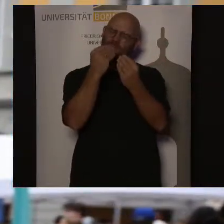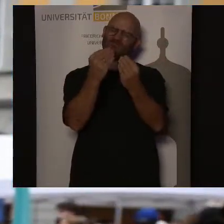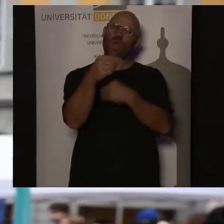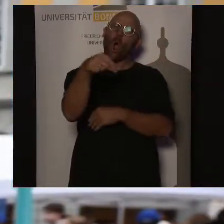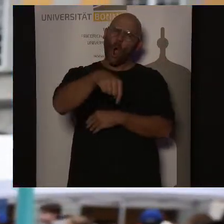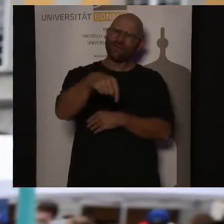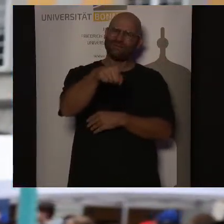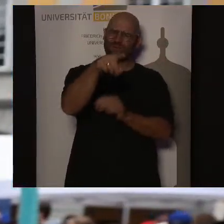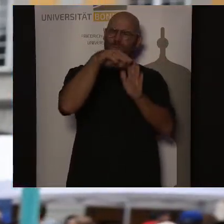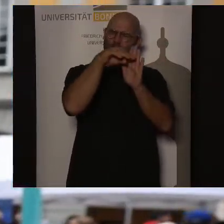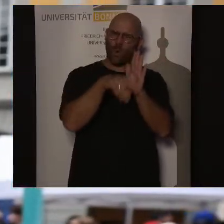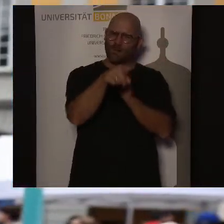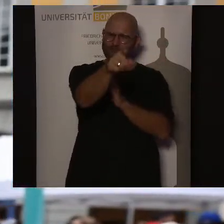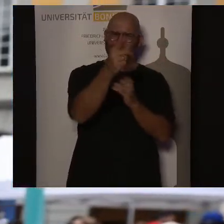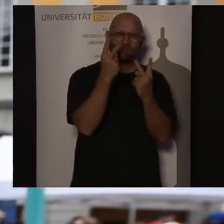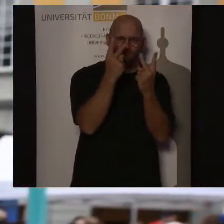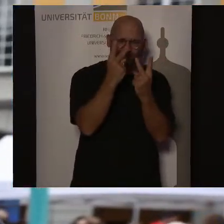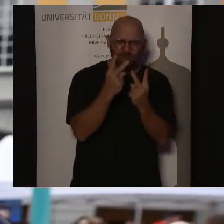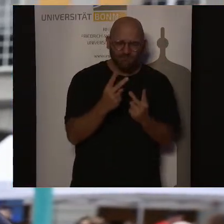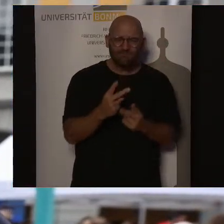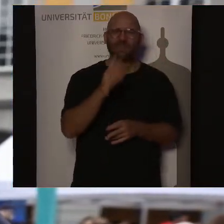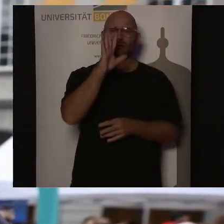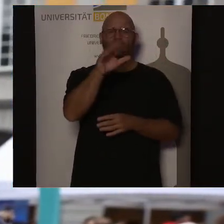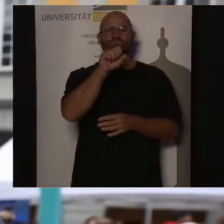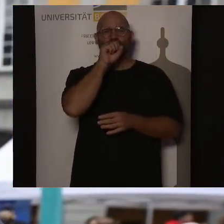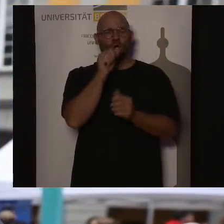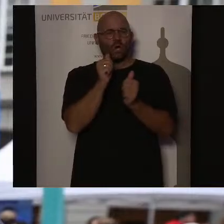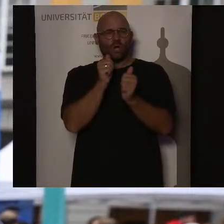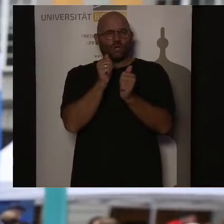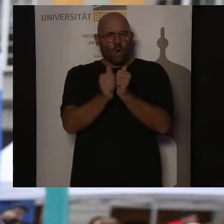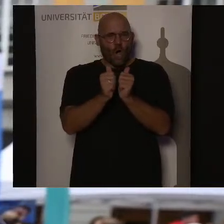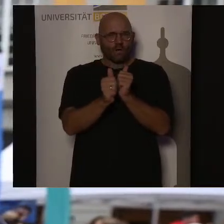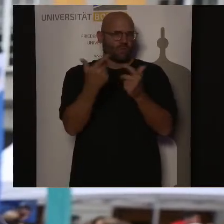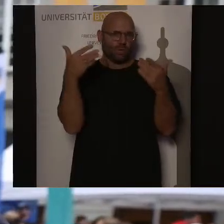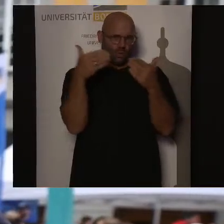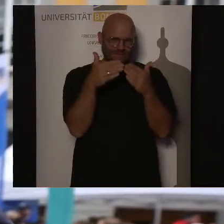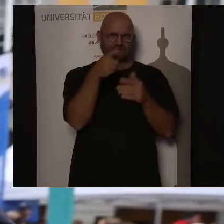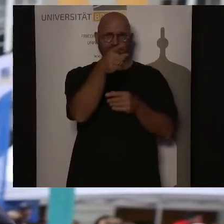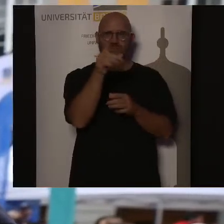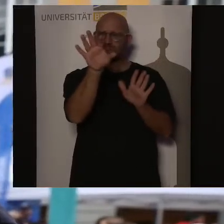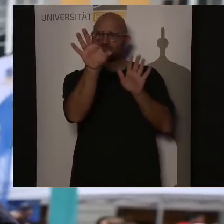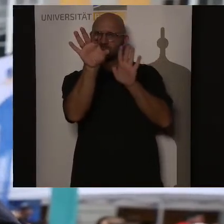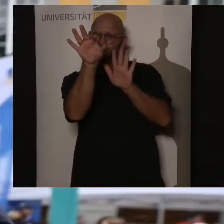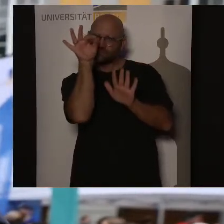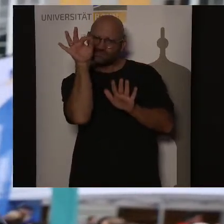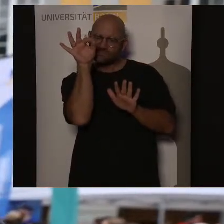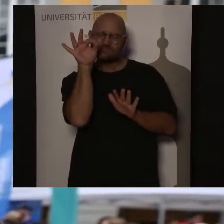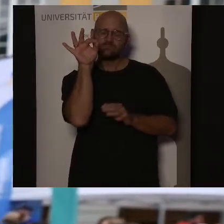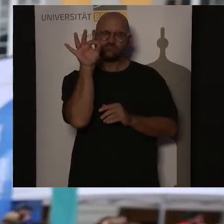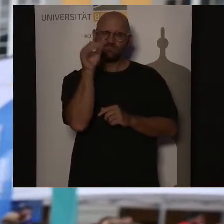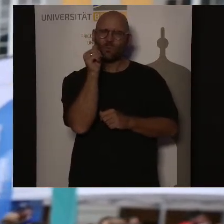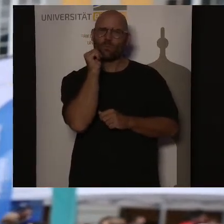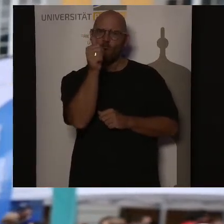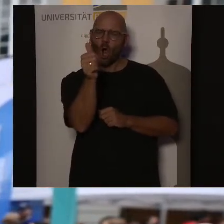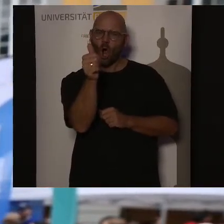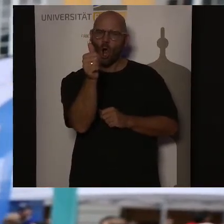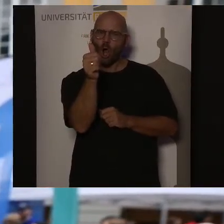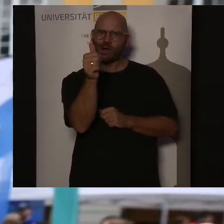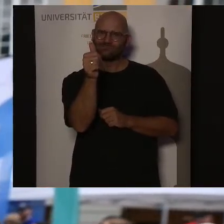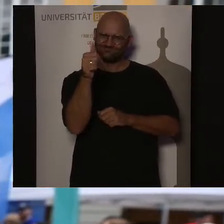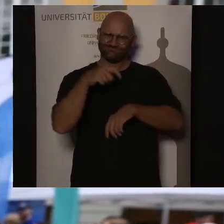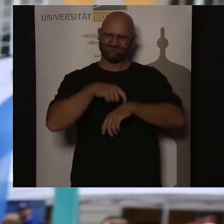online. So maybe check out the program today, pick your favorite class, so you are